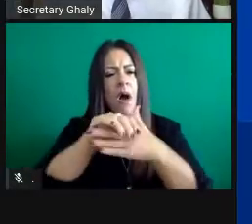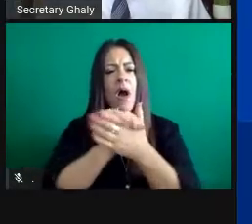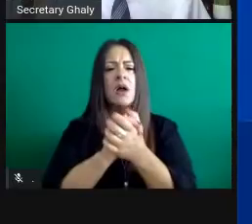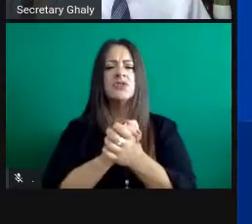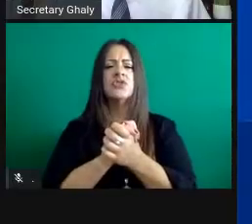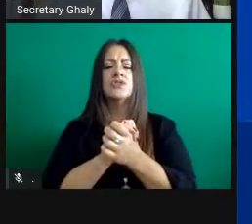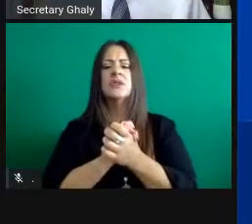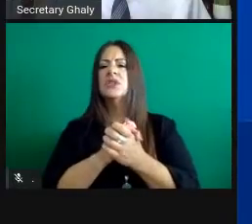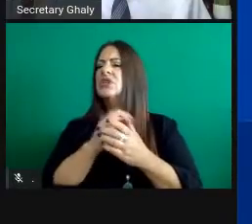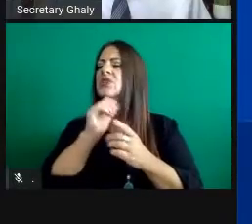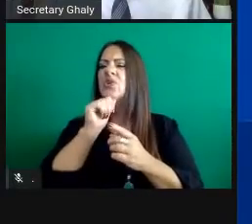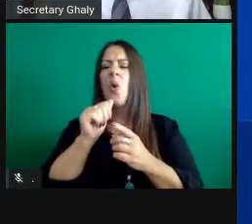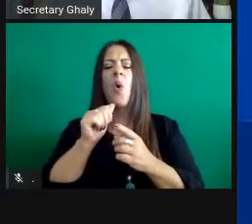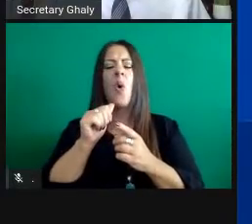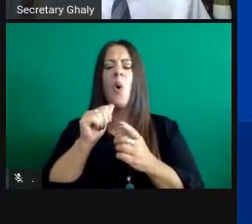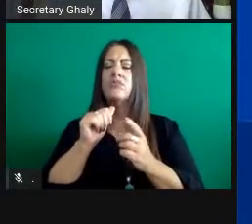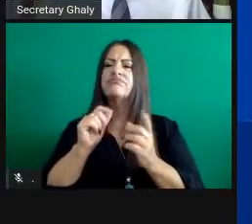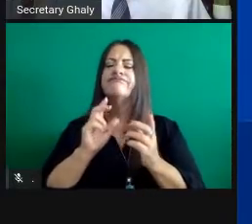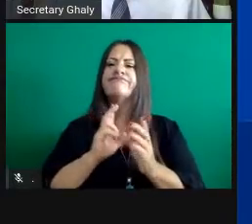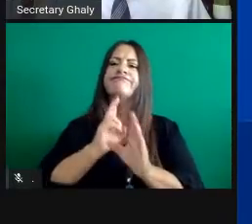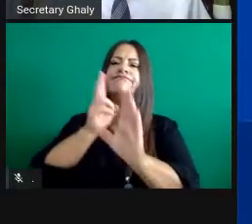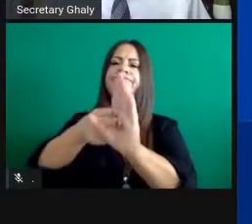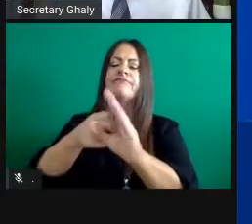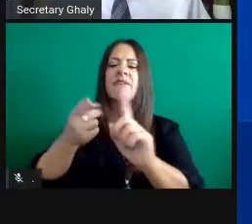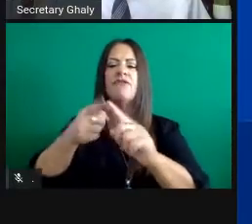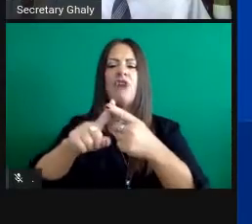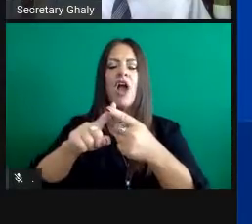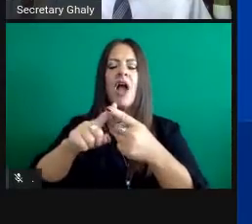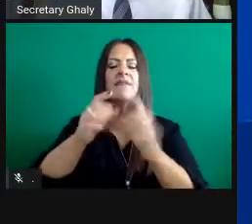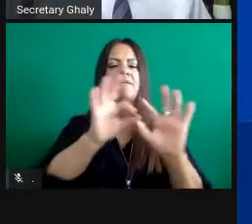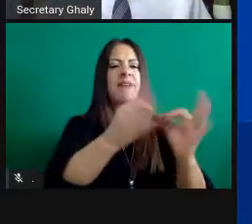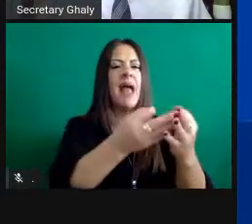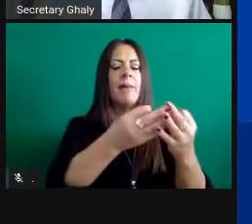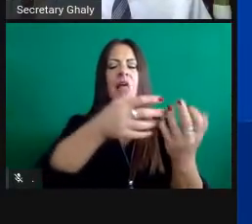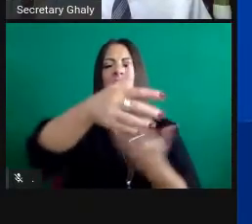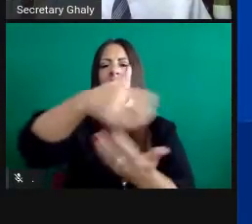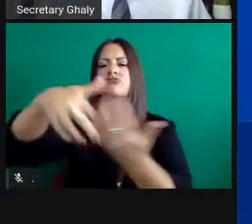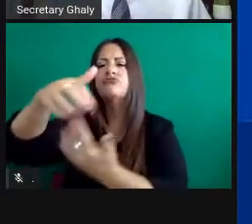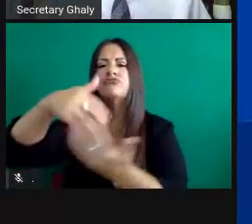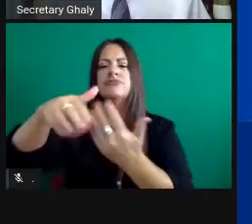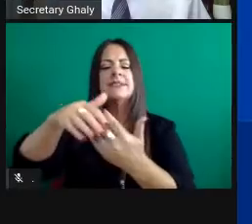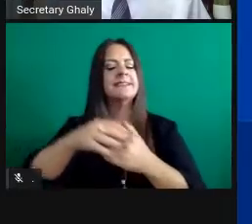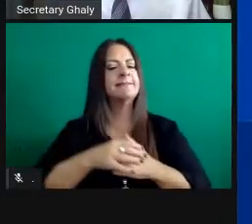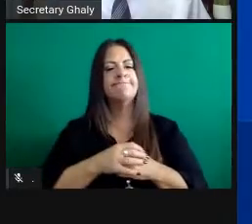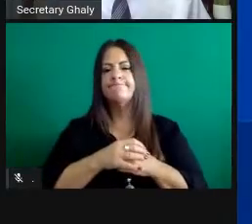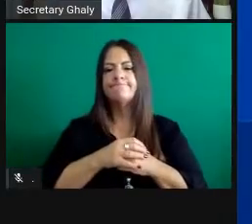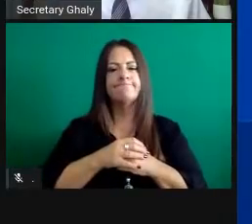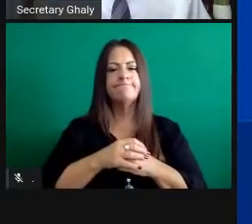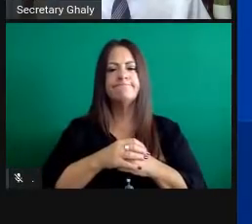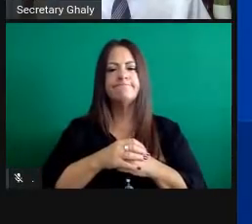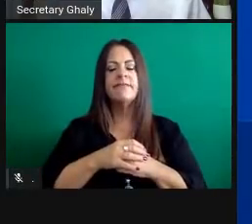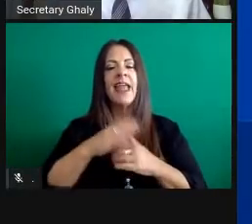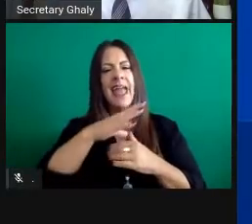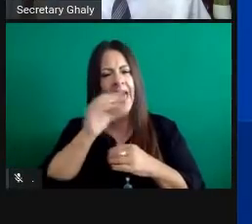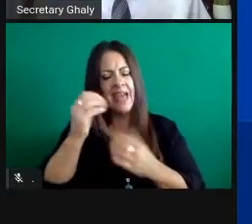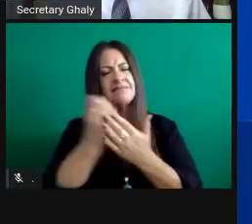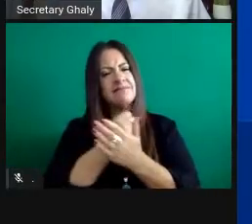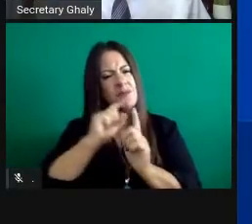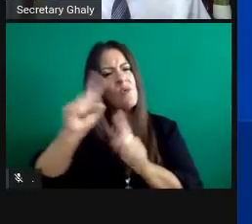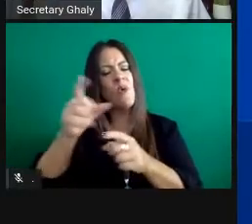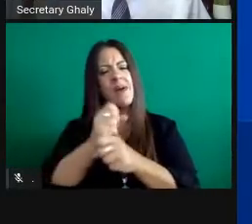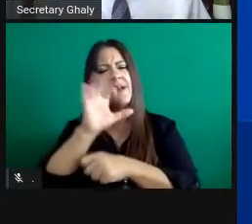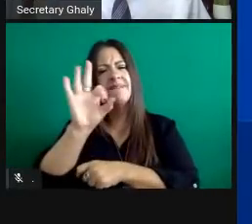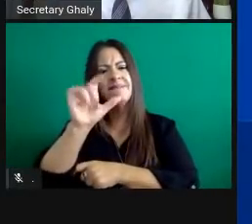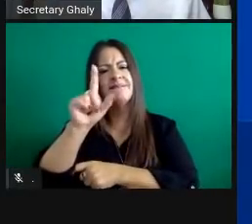reminder to get your flu shot. We know that California usually experiences our surge or our peak in flu early